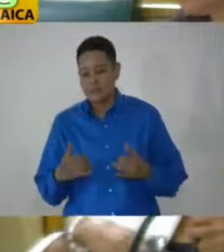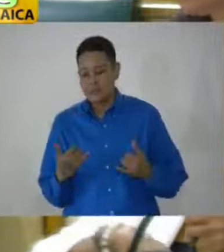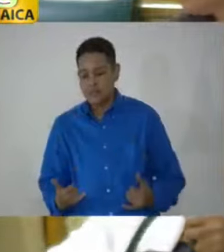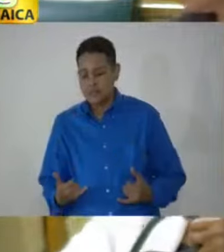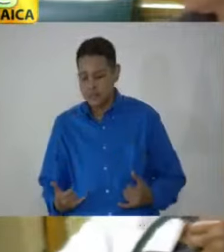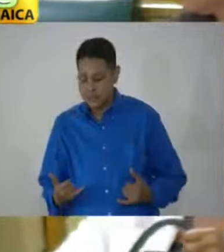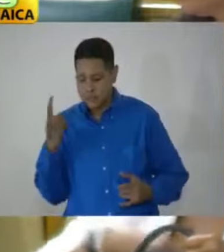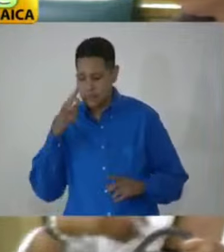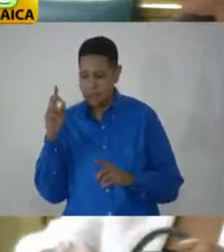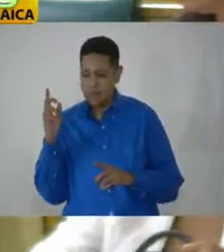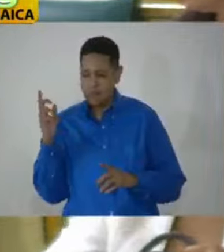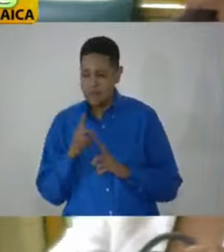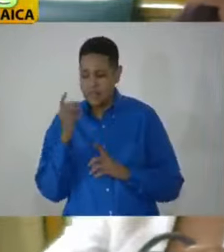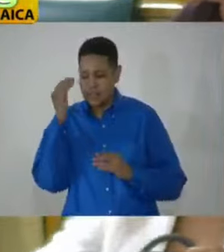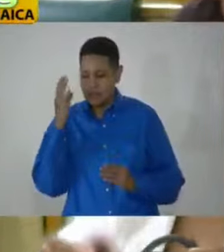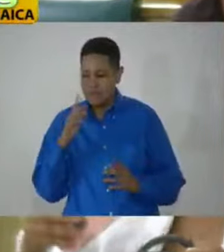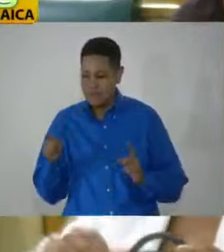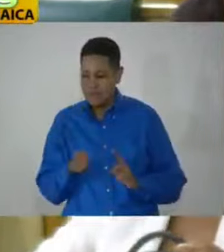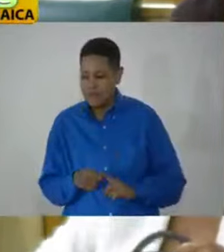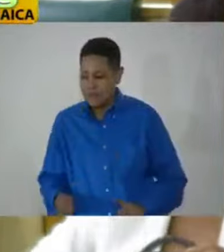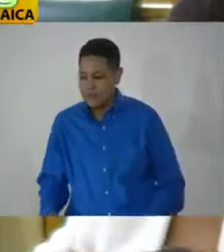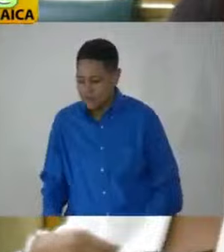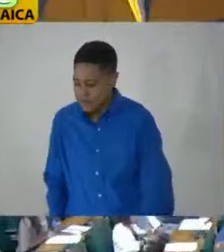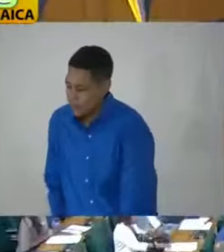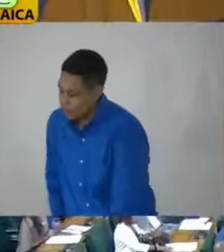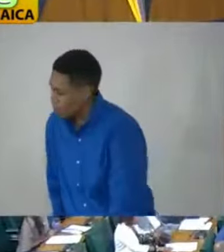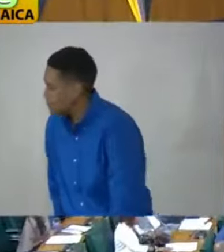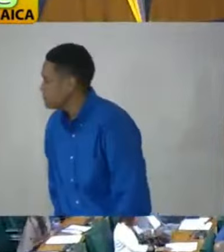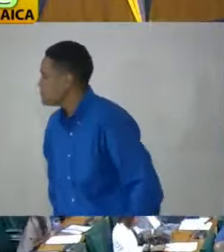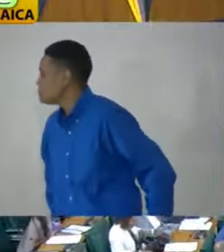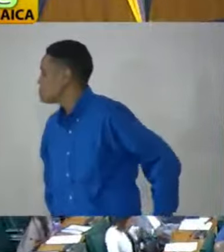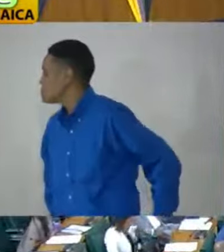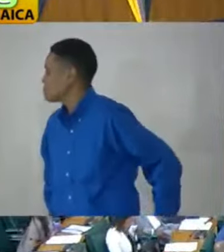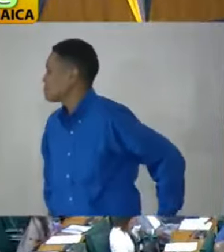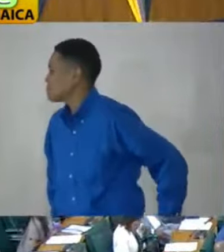House be adjourned for a date to be fixed.